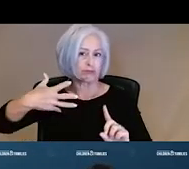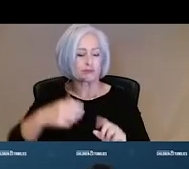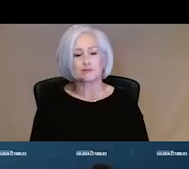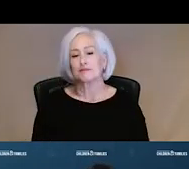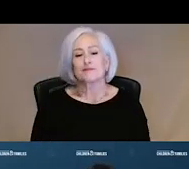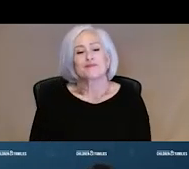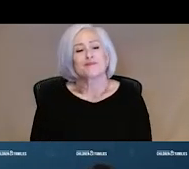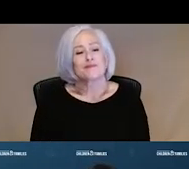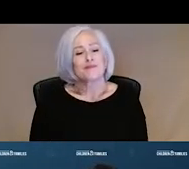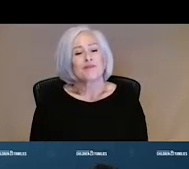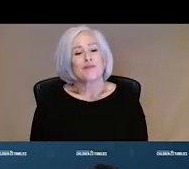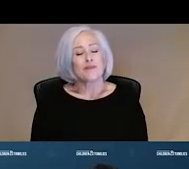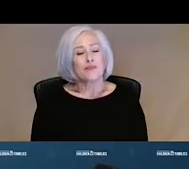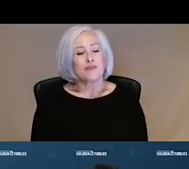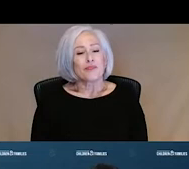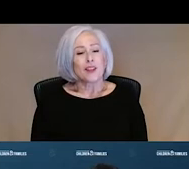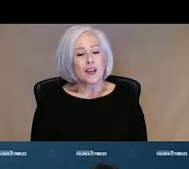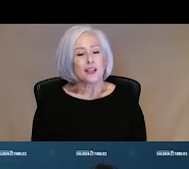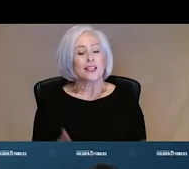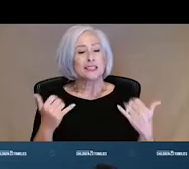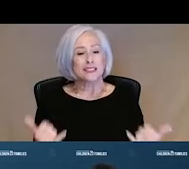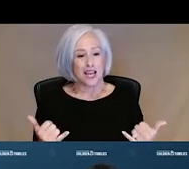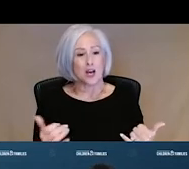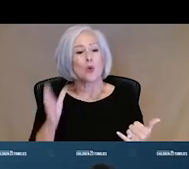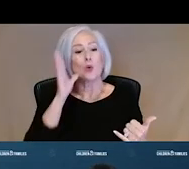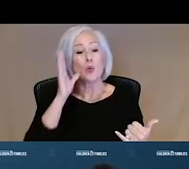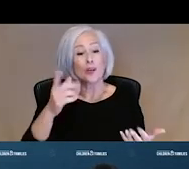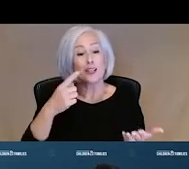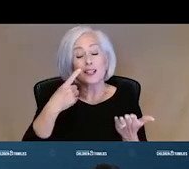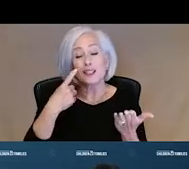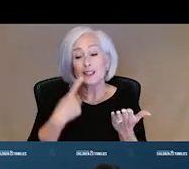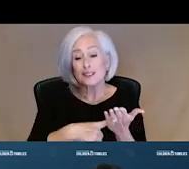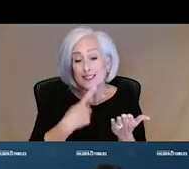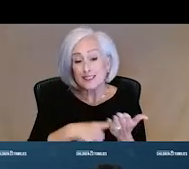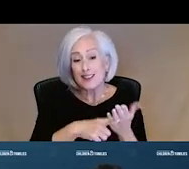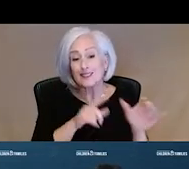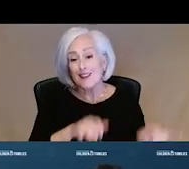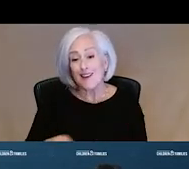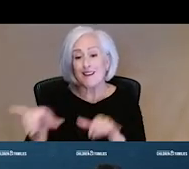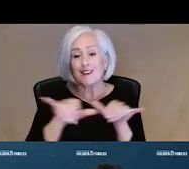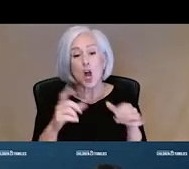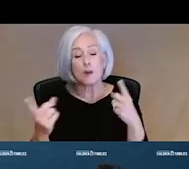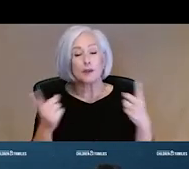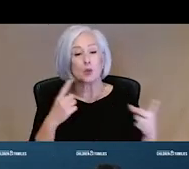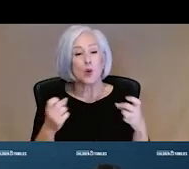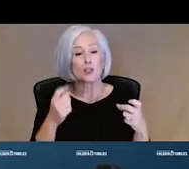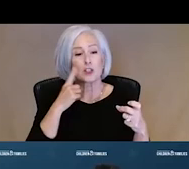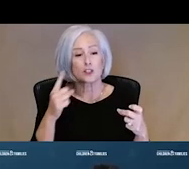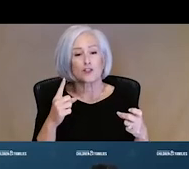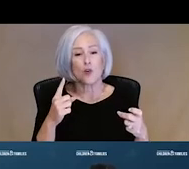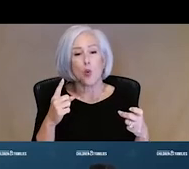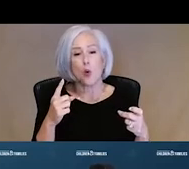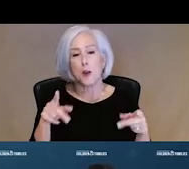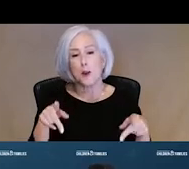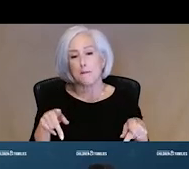So moving on, we're going to talk a little bit about the common questions around allowable costs and